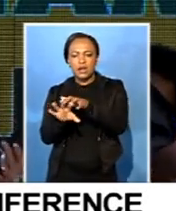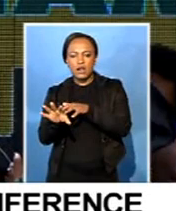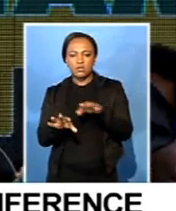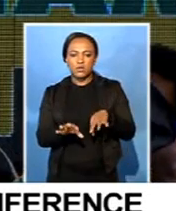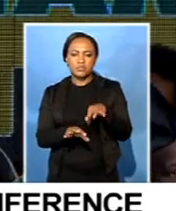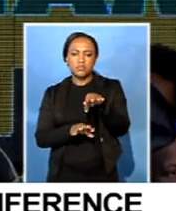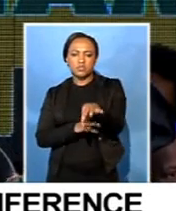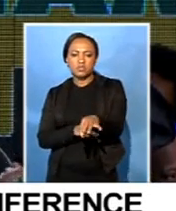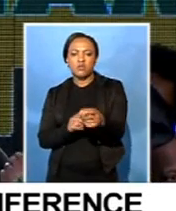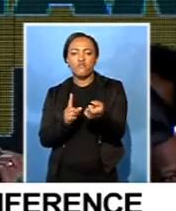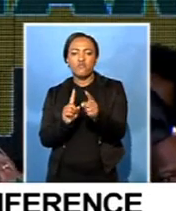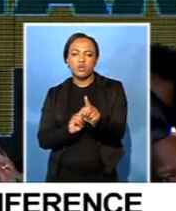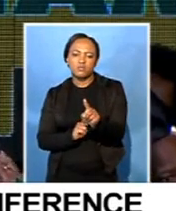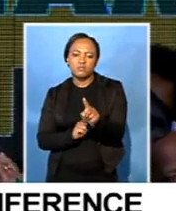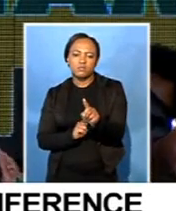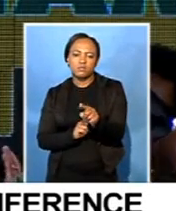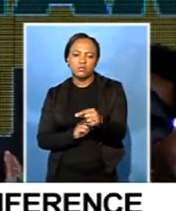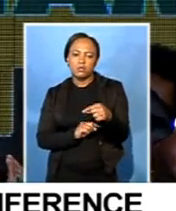to the gross domestic